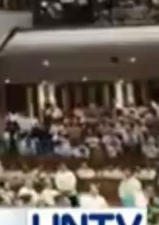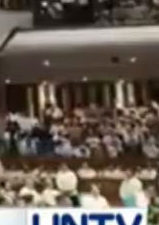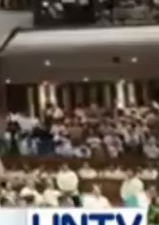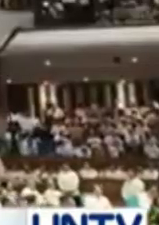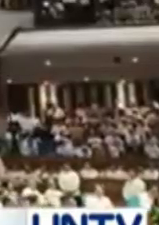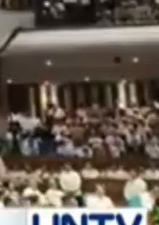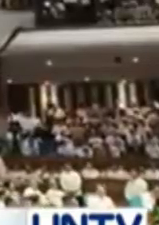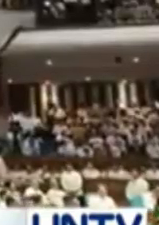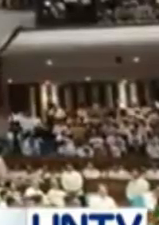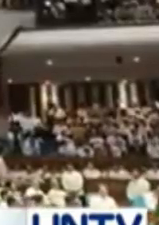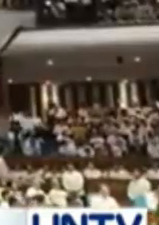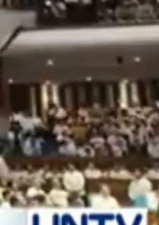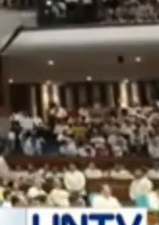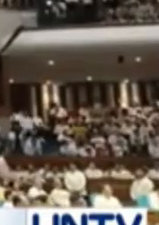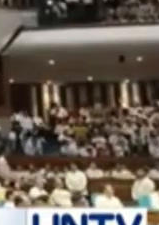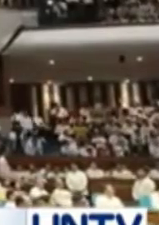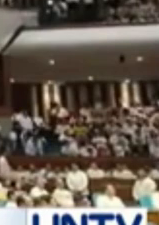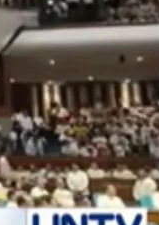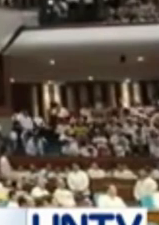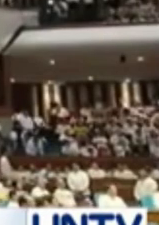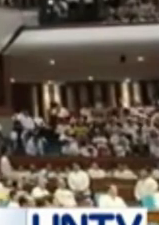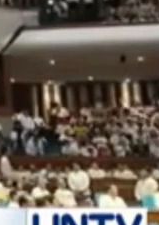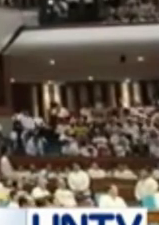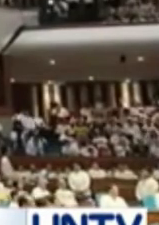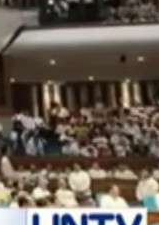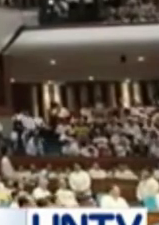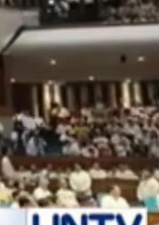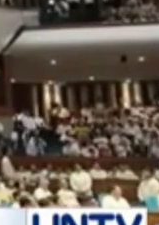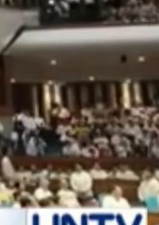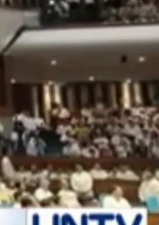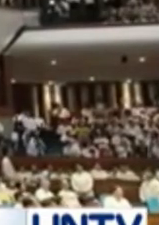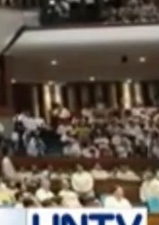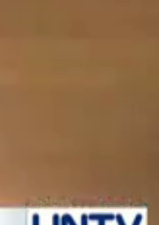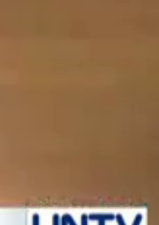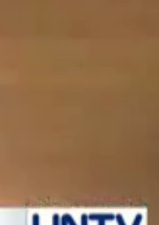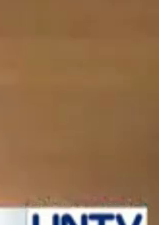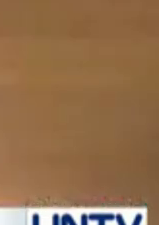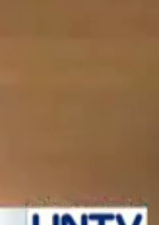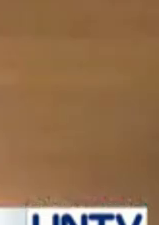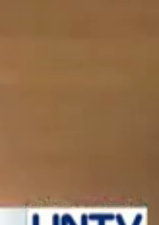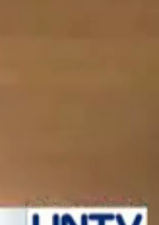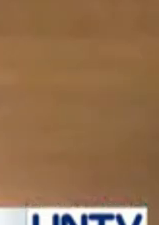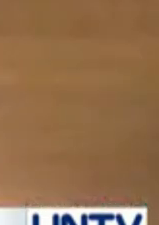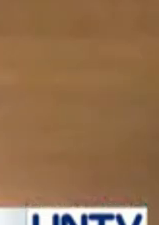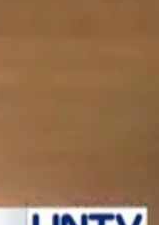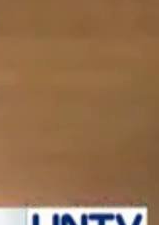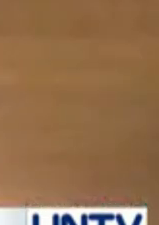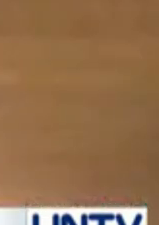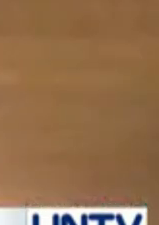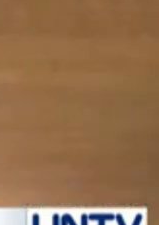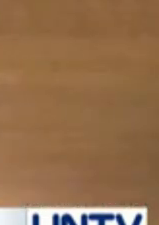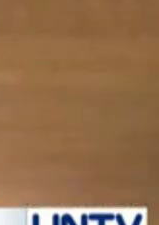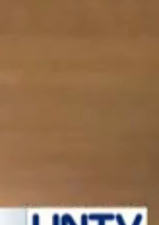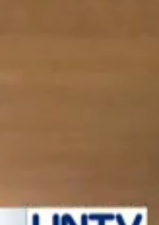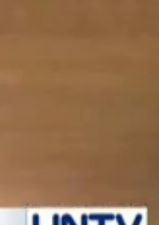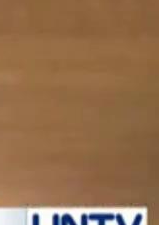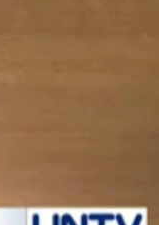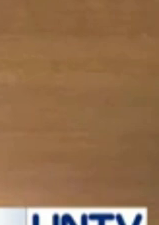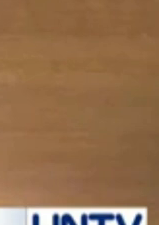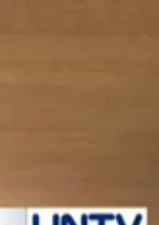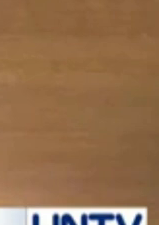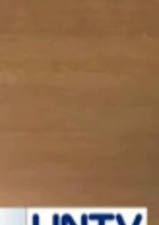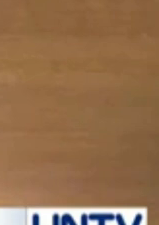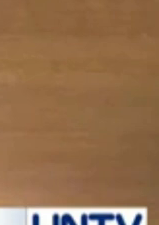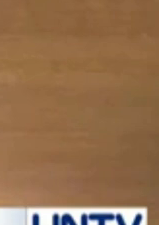On matters of the economy, there are many things over which we have no control. But over those where we do have